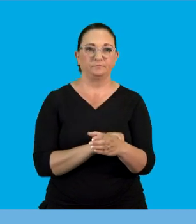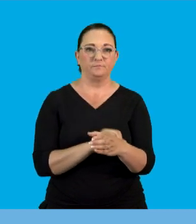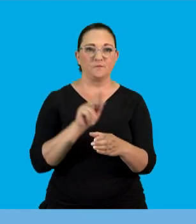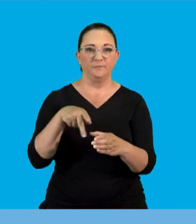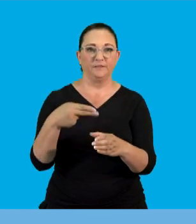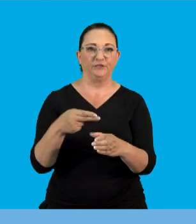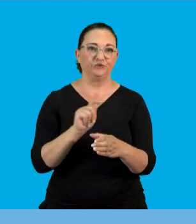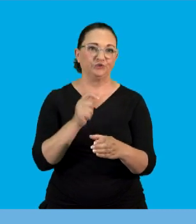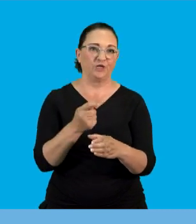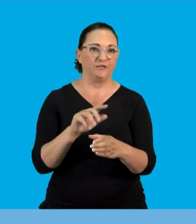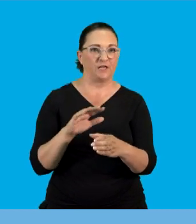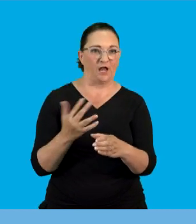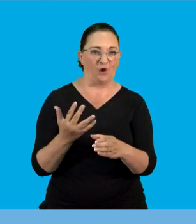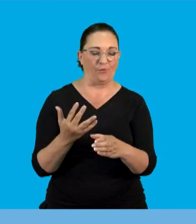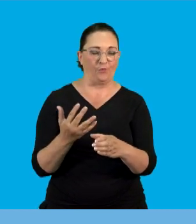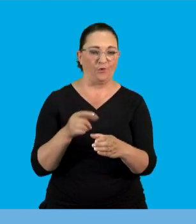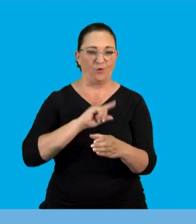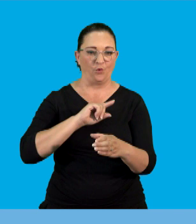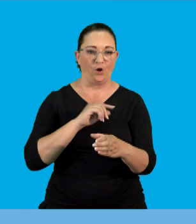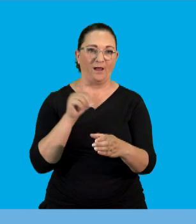So the pH is going to decrease.